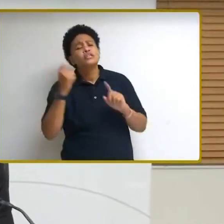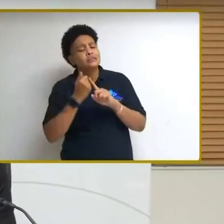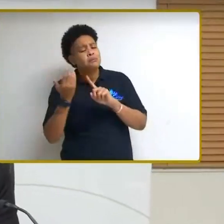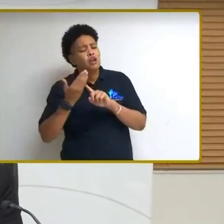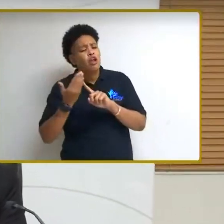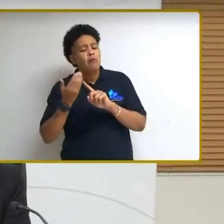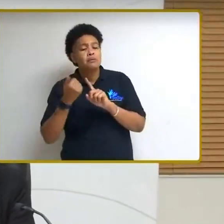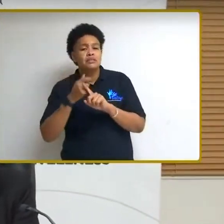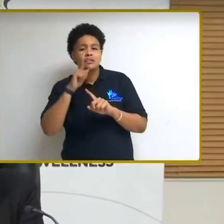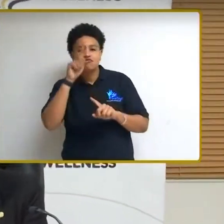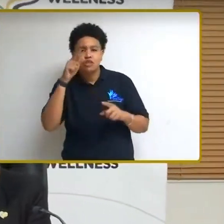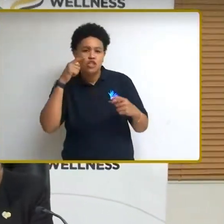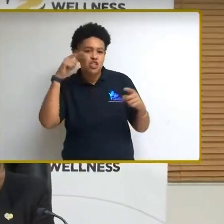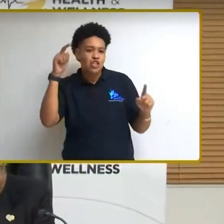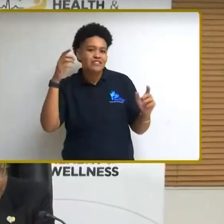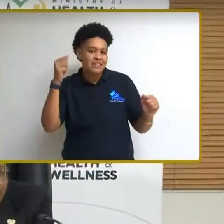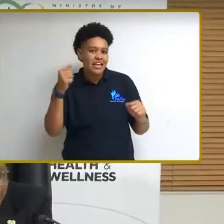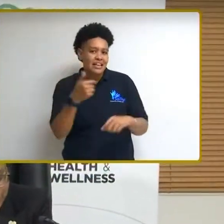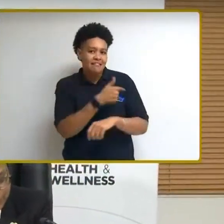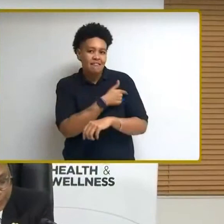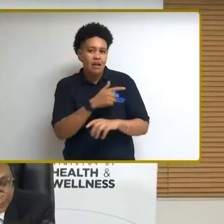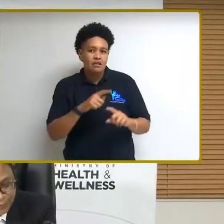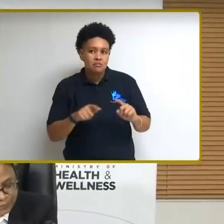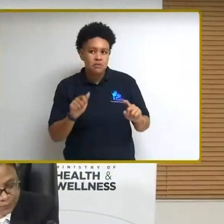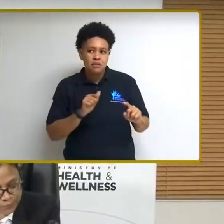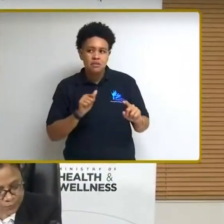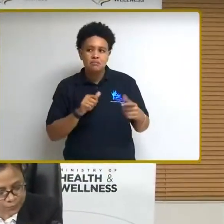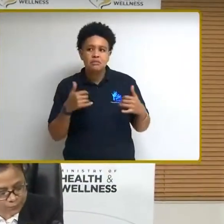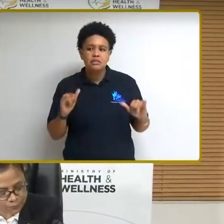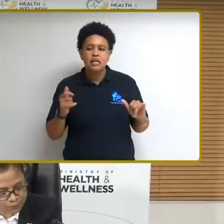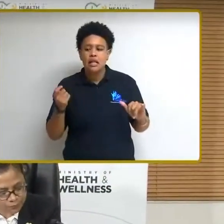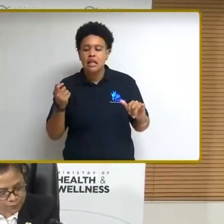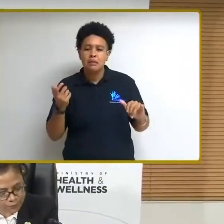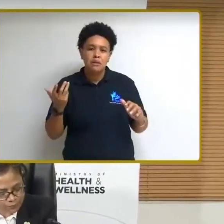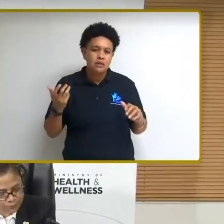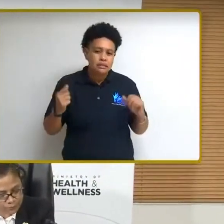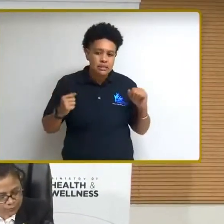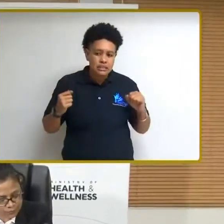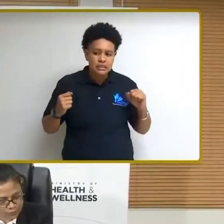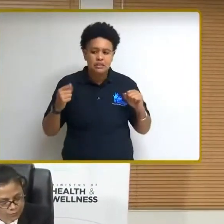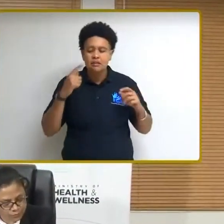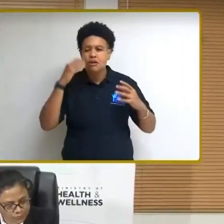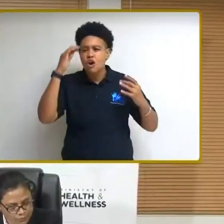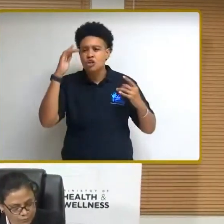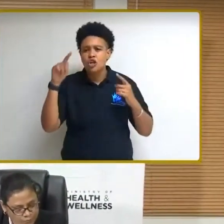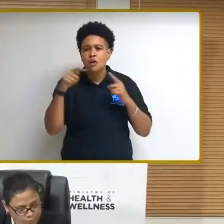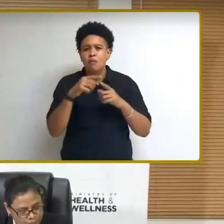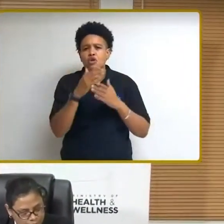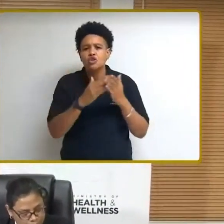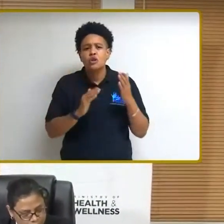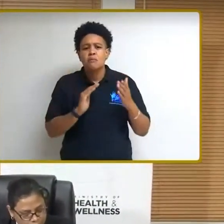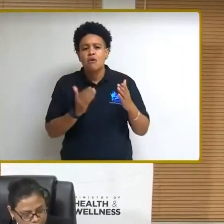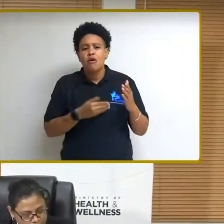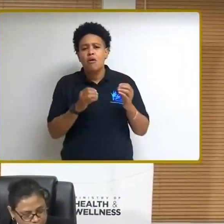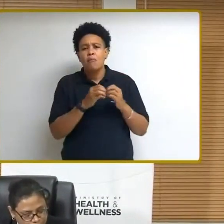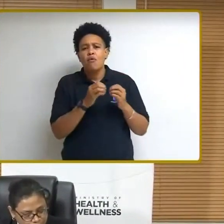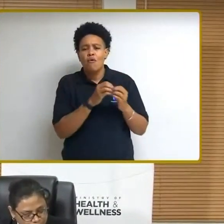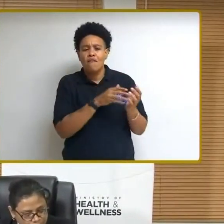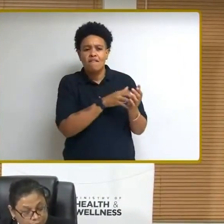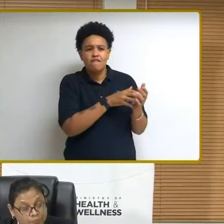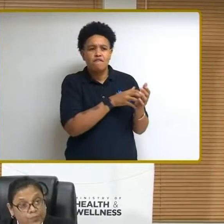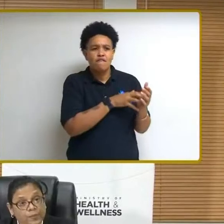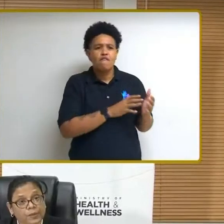been successful, but I am still a little concerned about some of our more